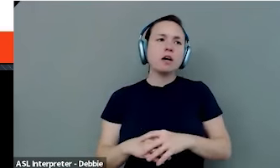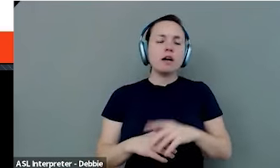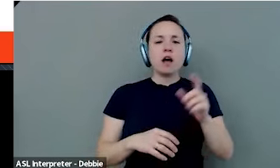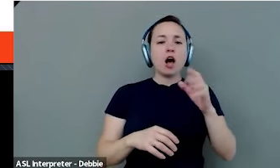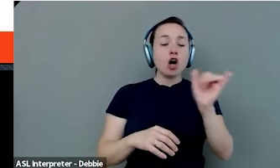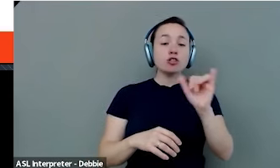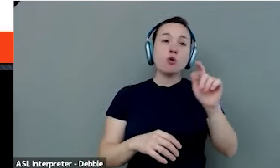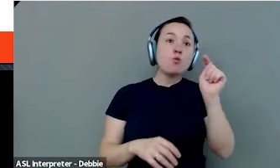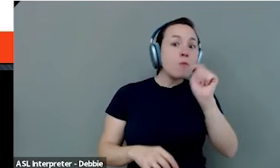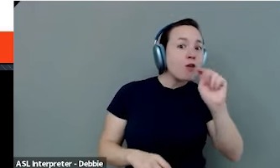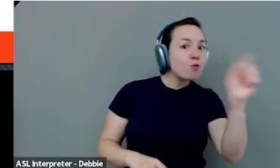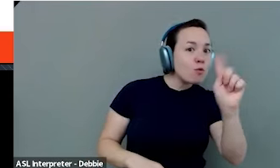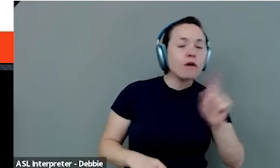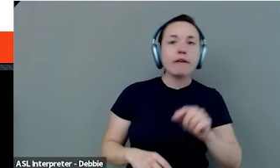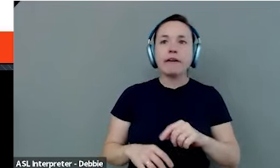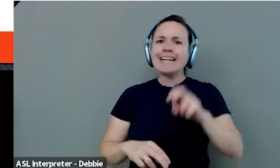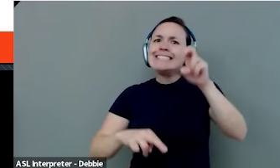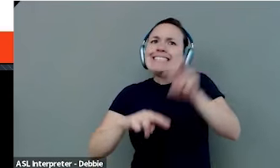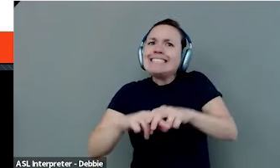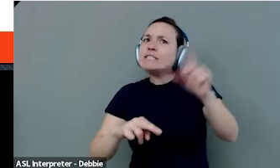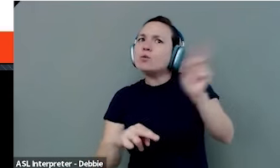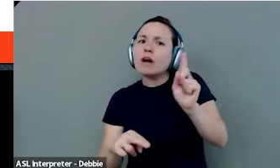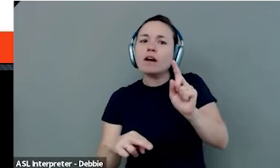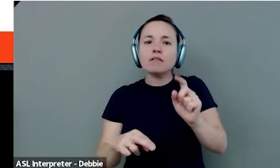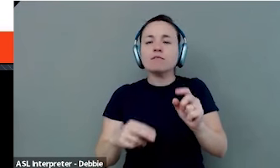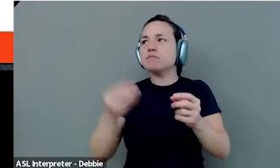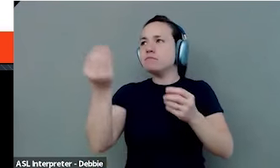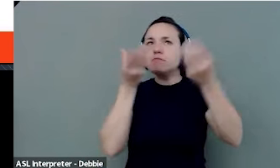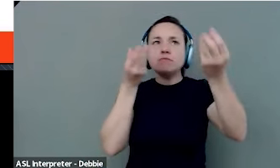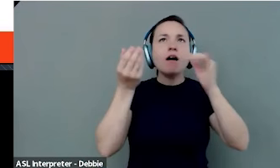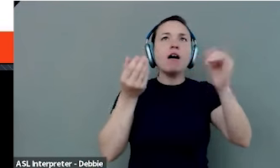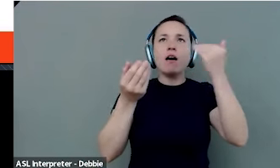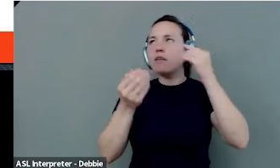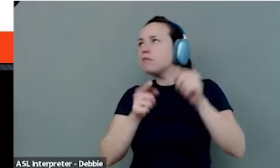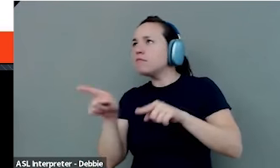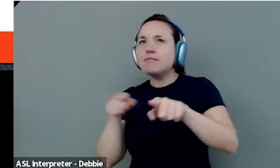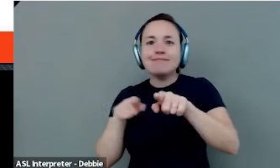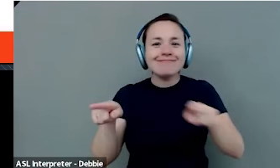the seated areas throughout our building. Next, we have a ramp